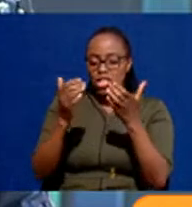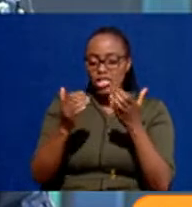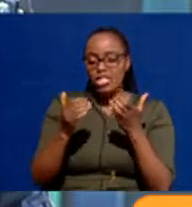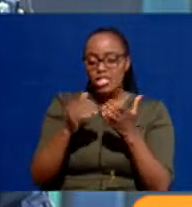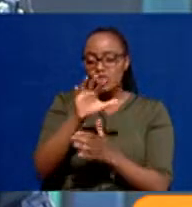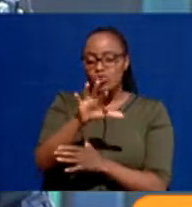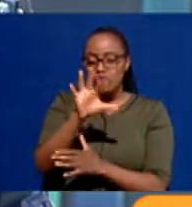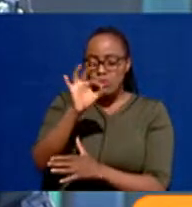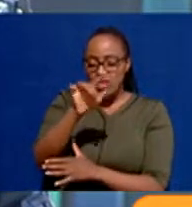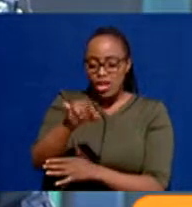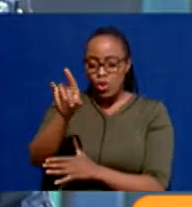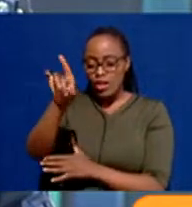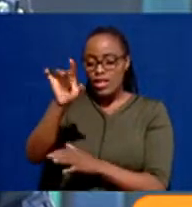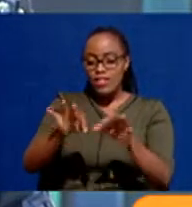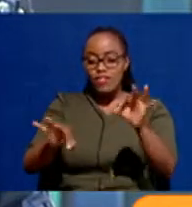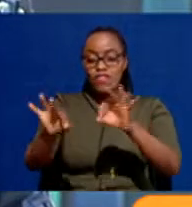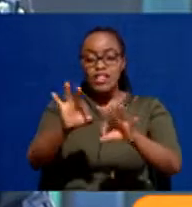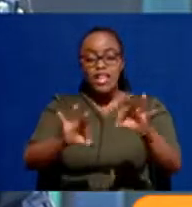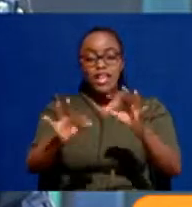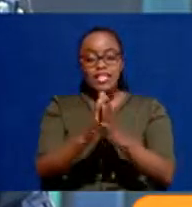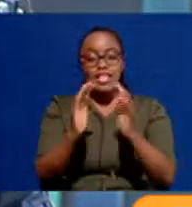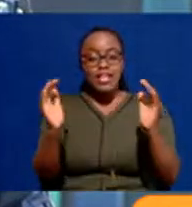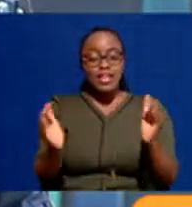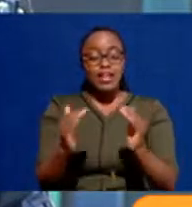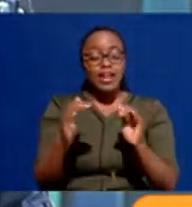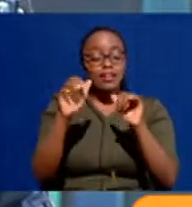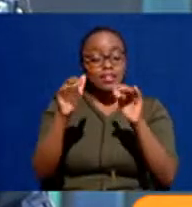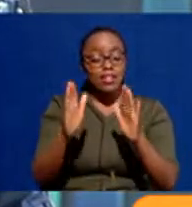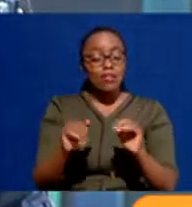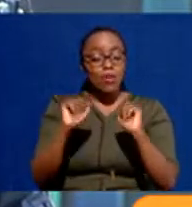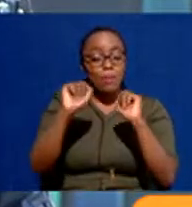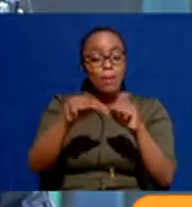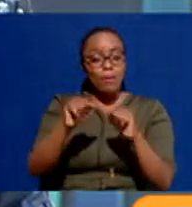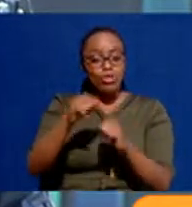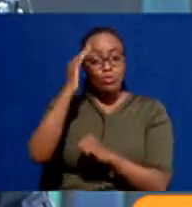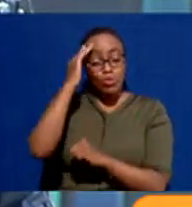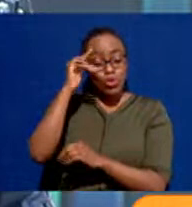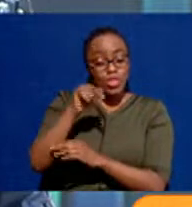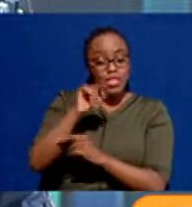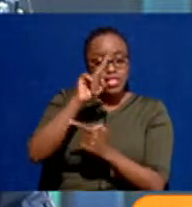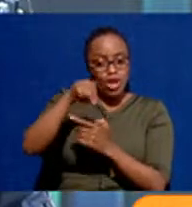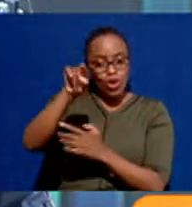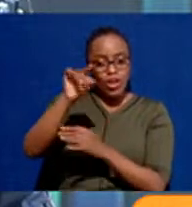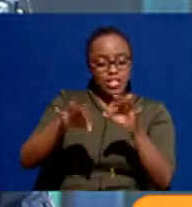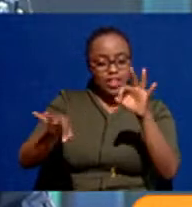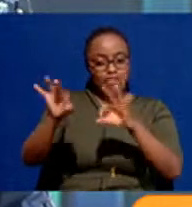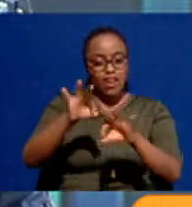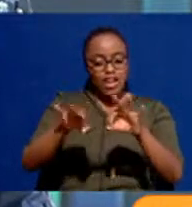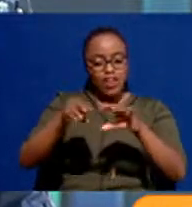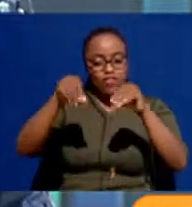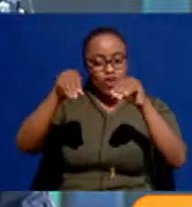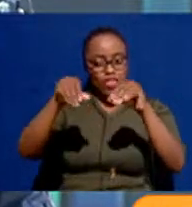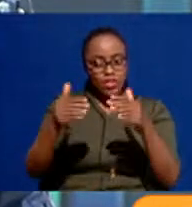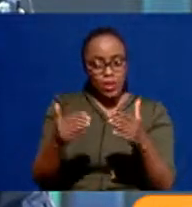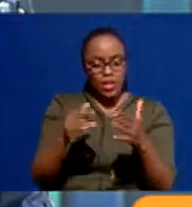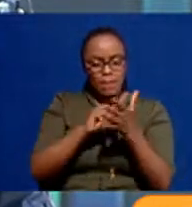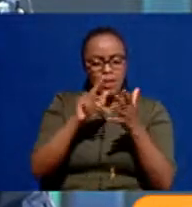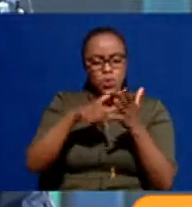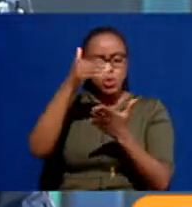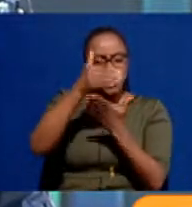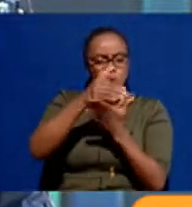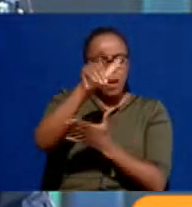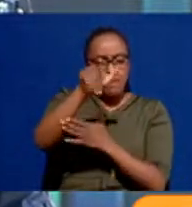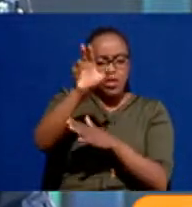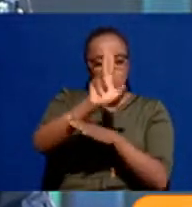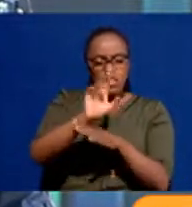for the right fertilizer and encourage farmers to know that this is the right fertilizer for their soils. It doesn't stop someone